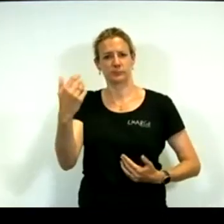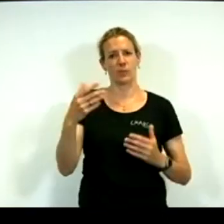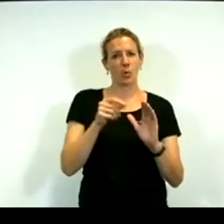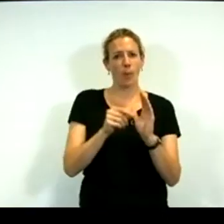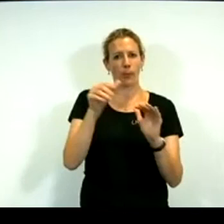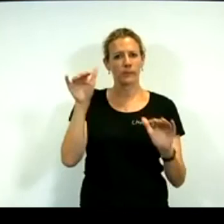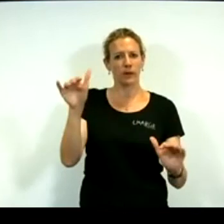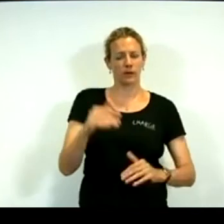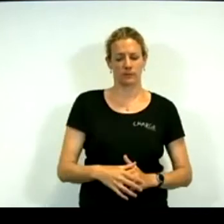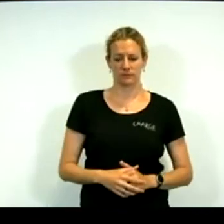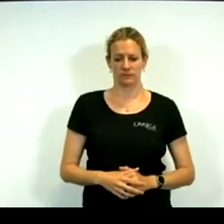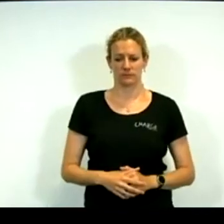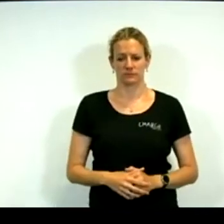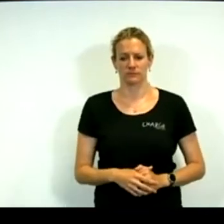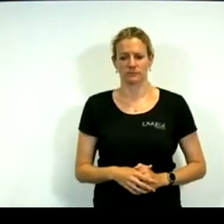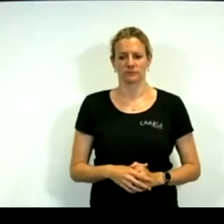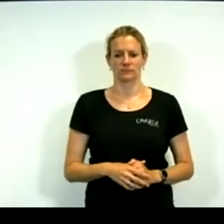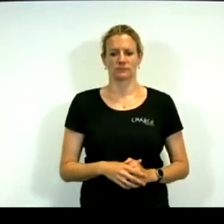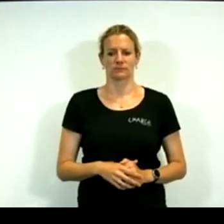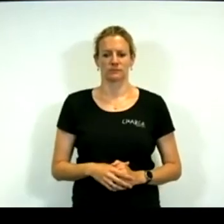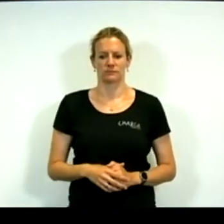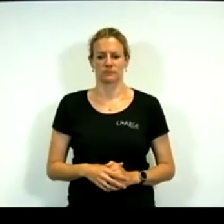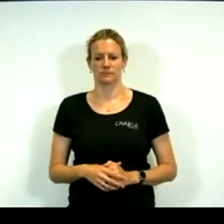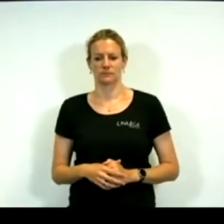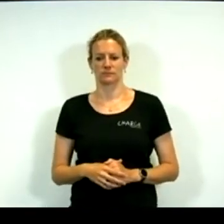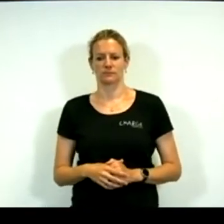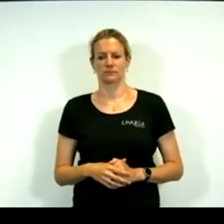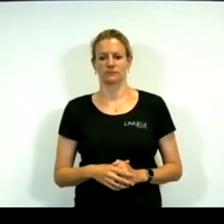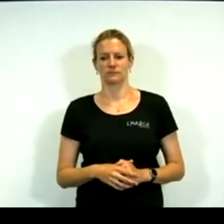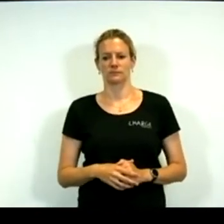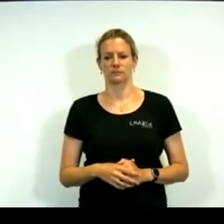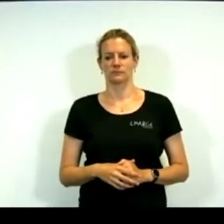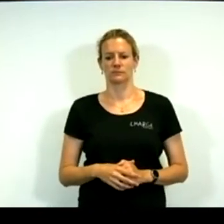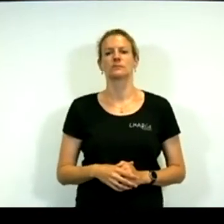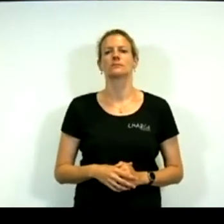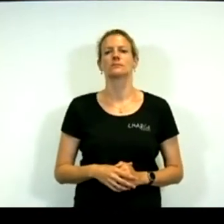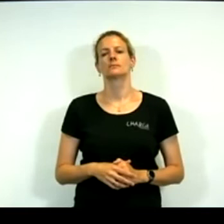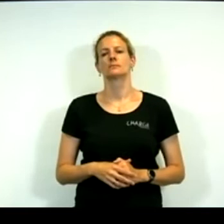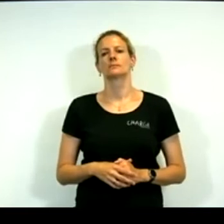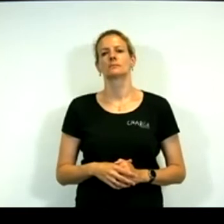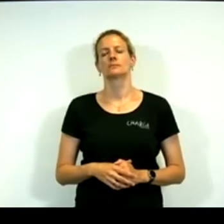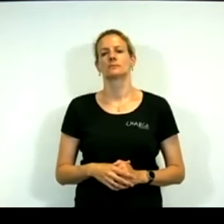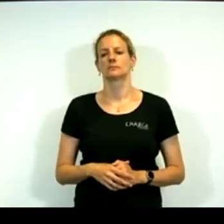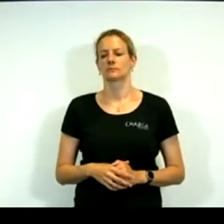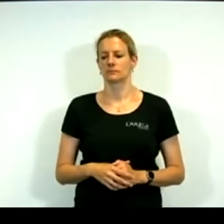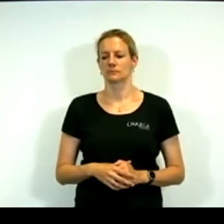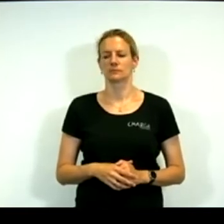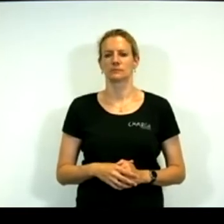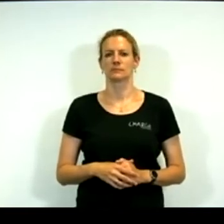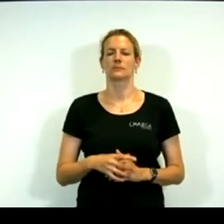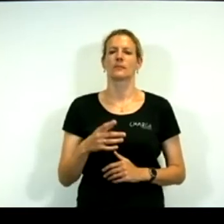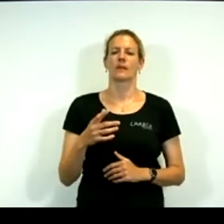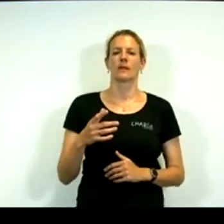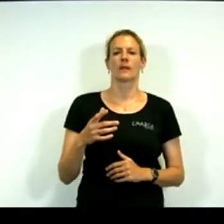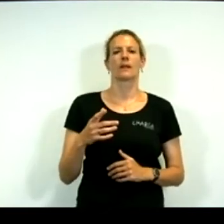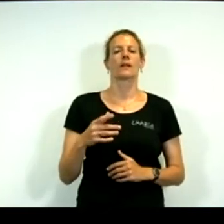It's definitely harder to diagnose because they don't they don't comply. You know, they're